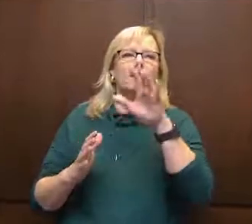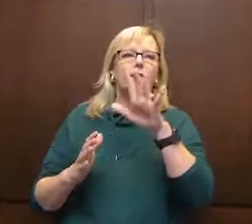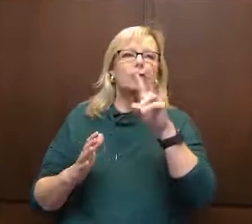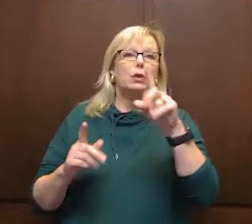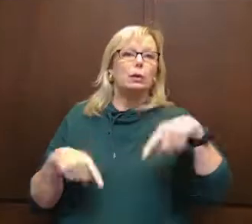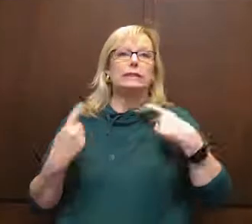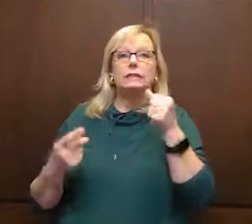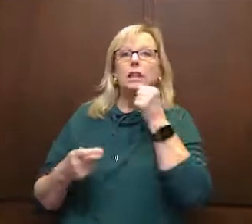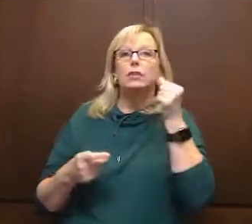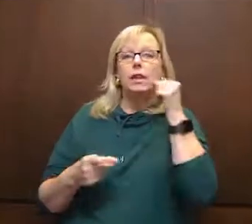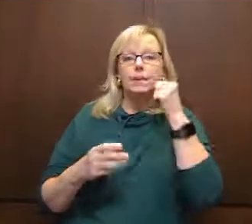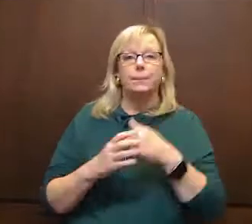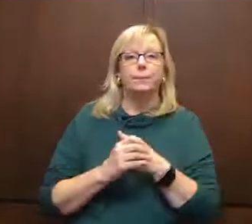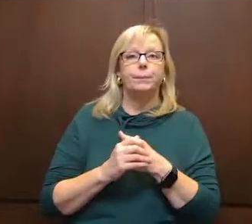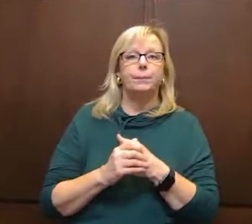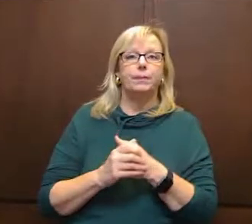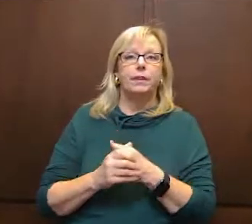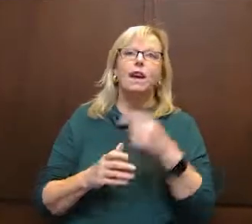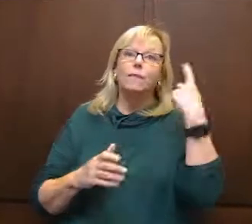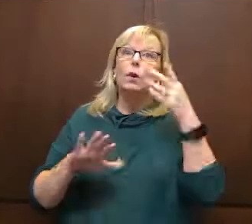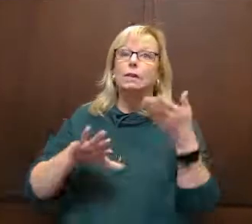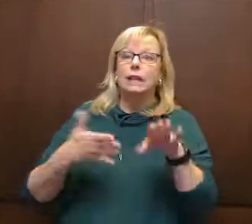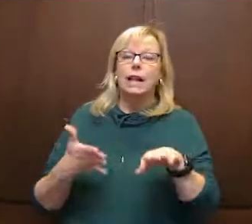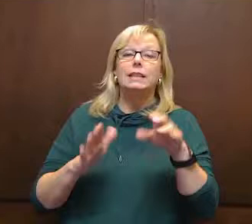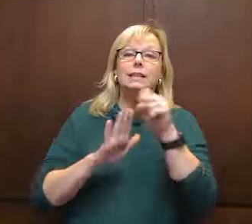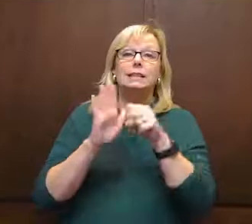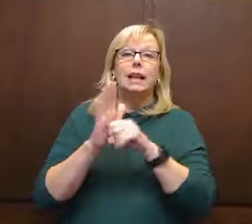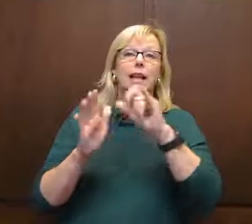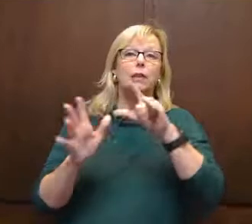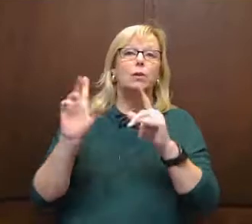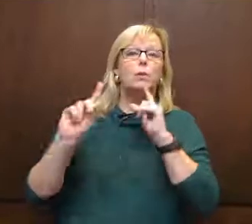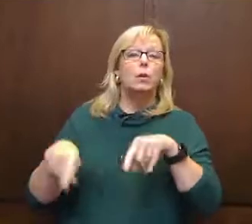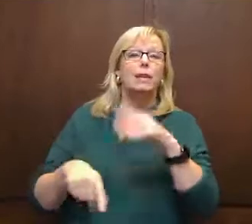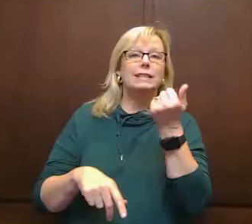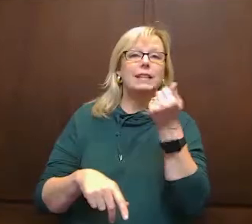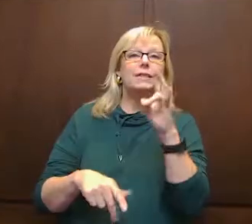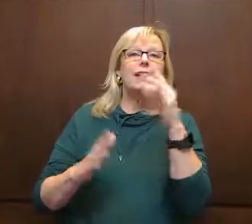6,652 from yesterday. And for deaths, the state is reporting